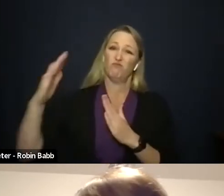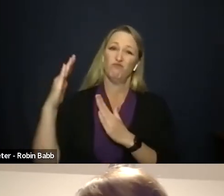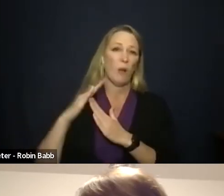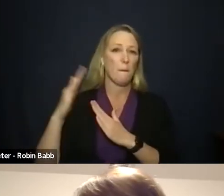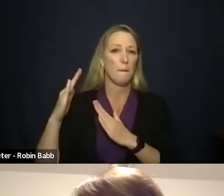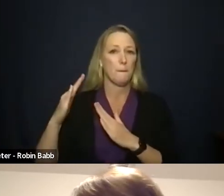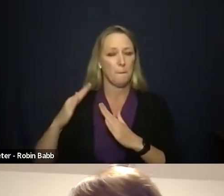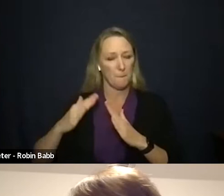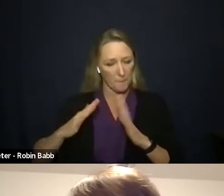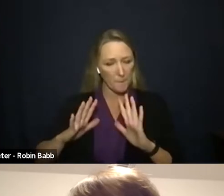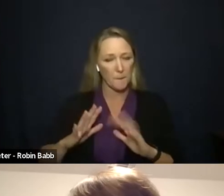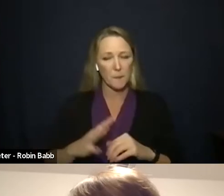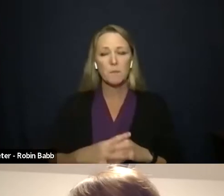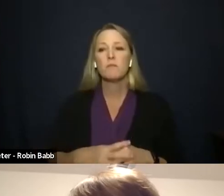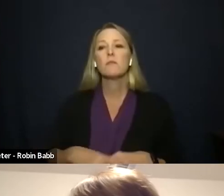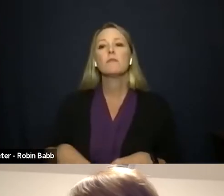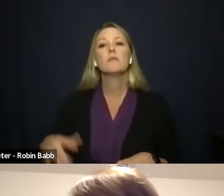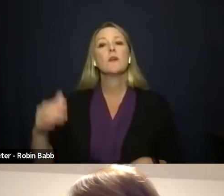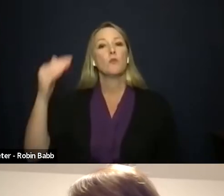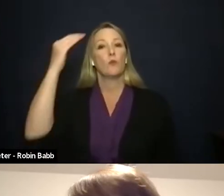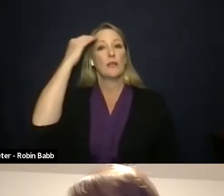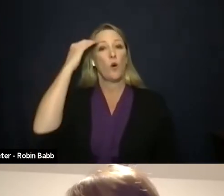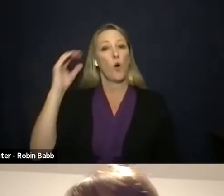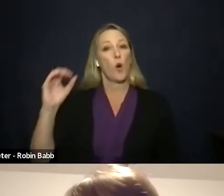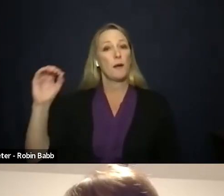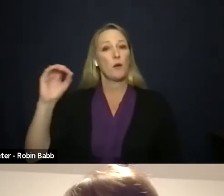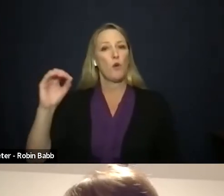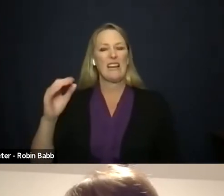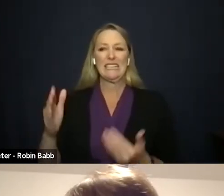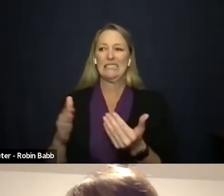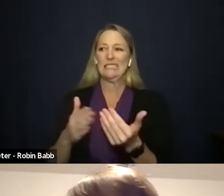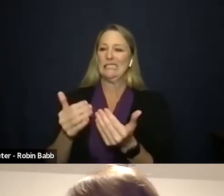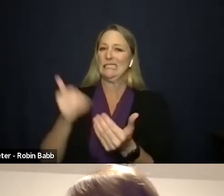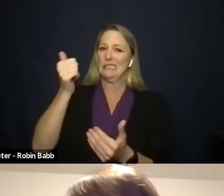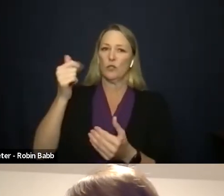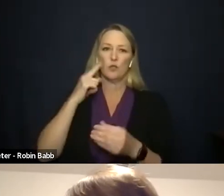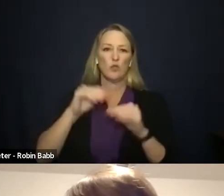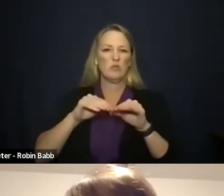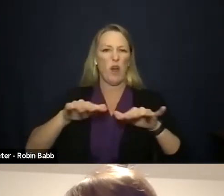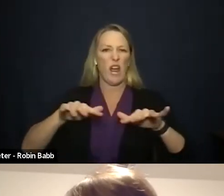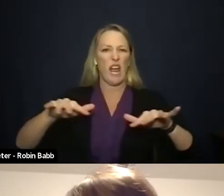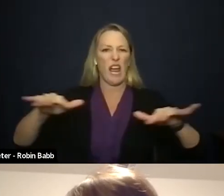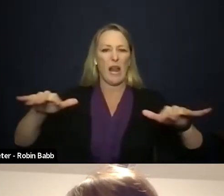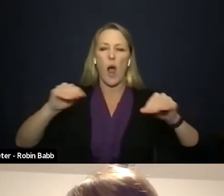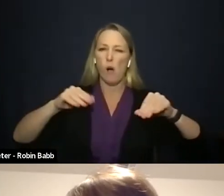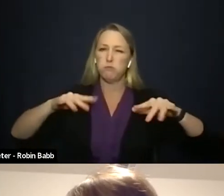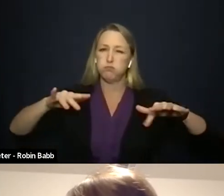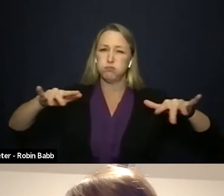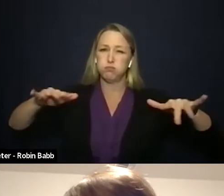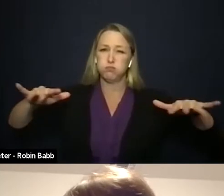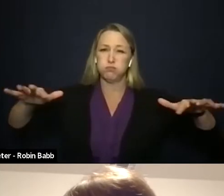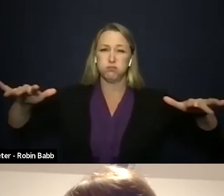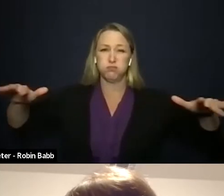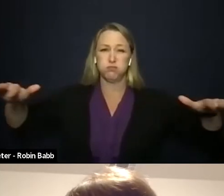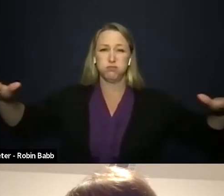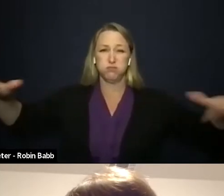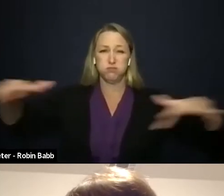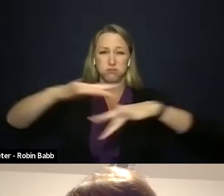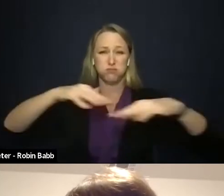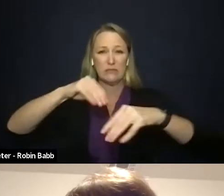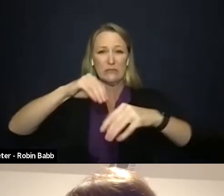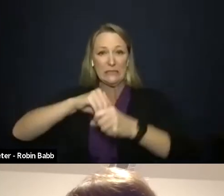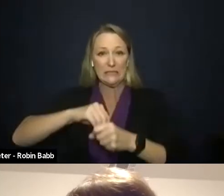um and we know that omicron is more transmissible so it's spreading quickly amongst many